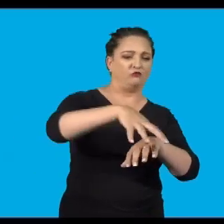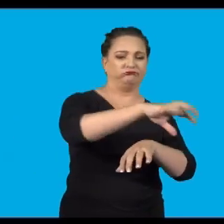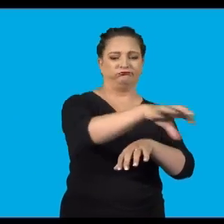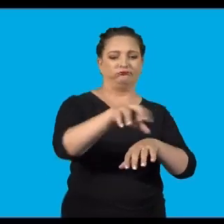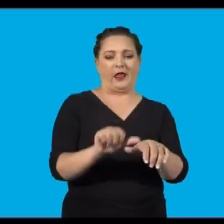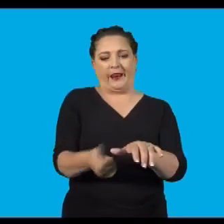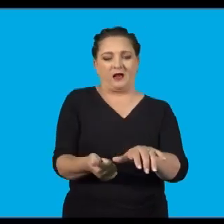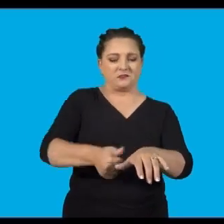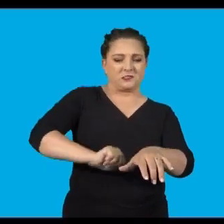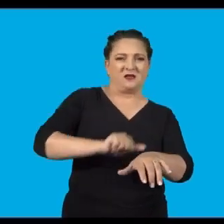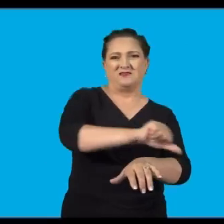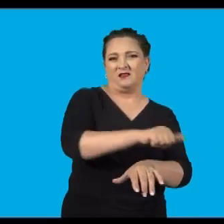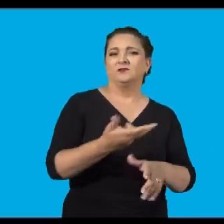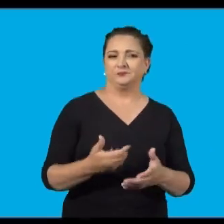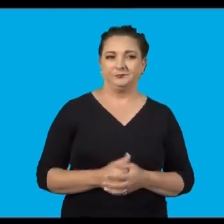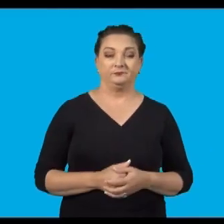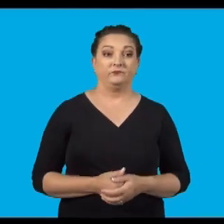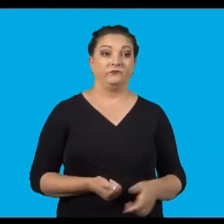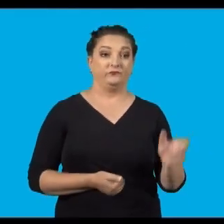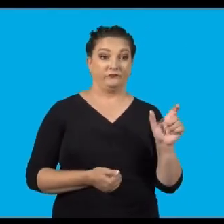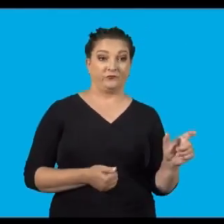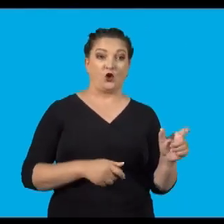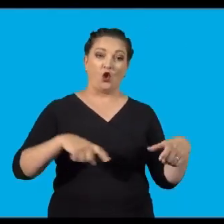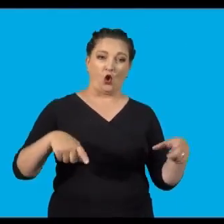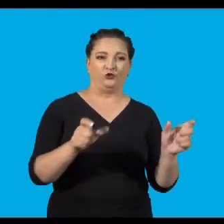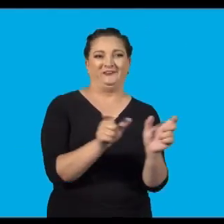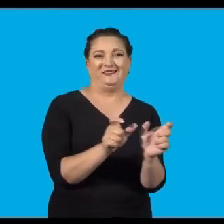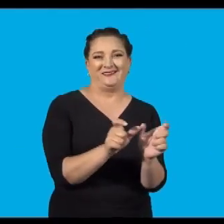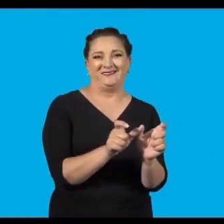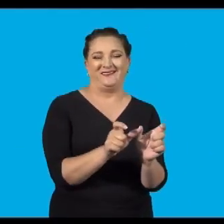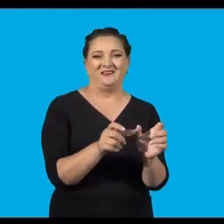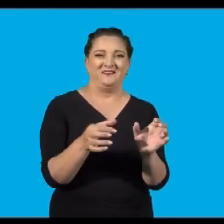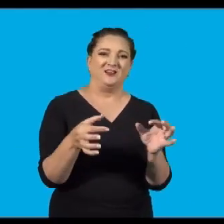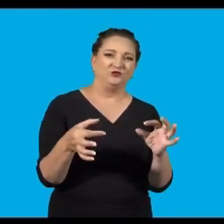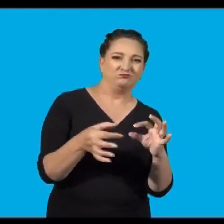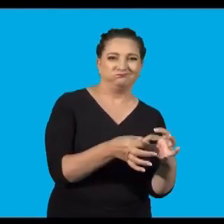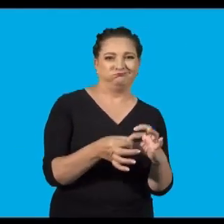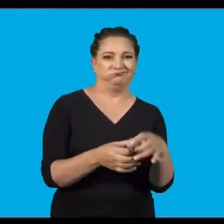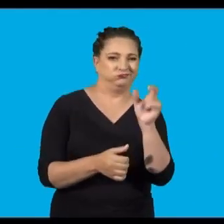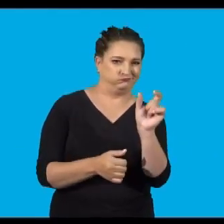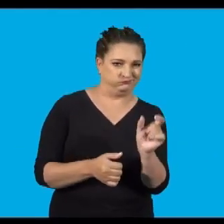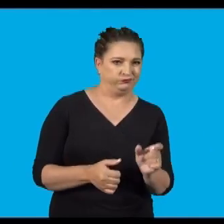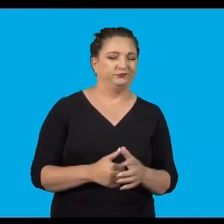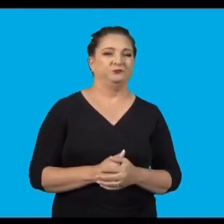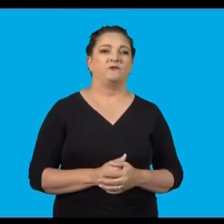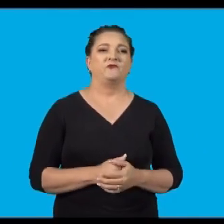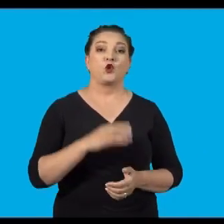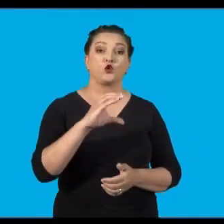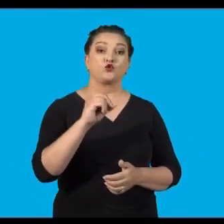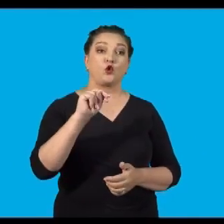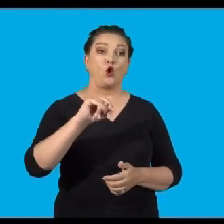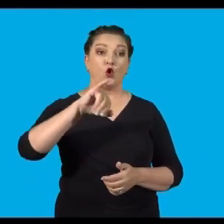in, on, around, beside, next to, all right? And your conjunctions, joining words, all